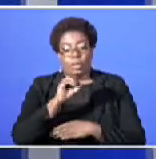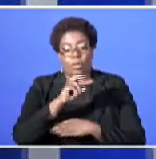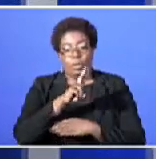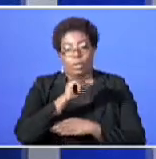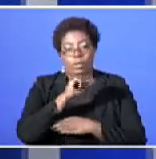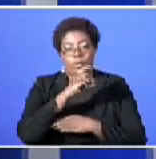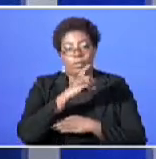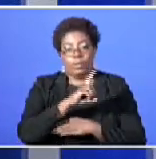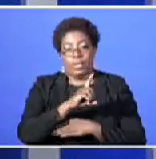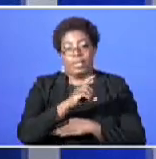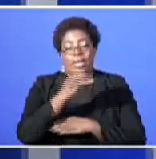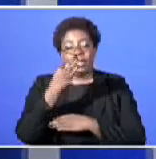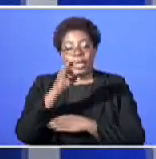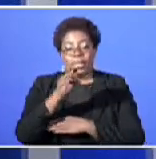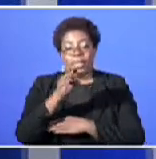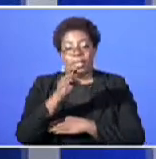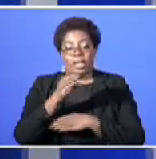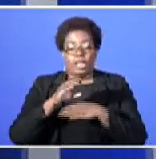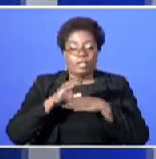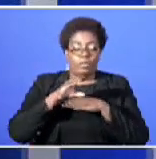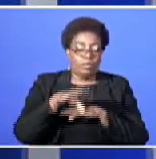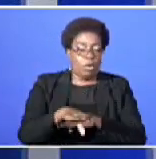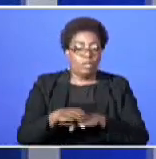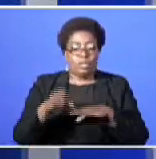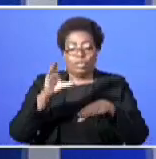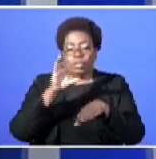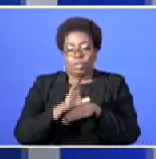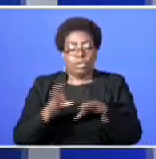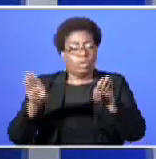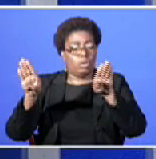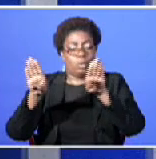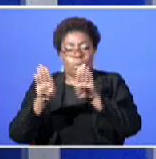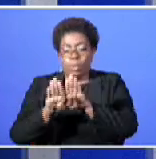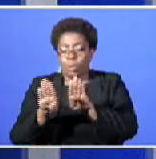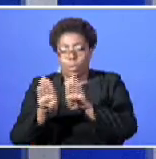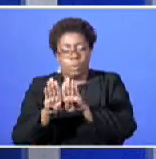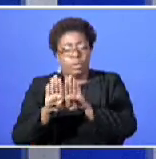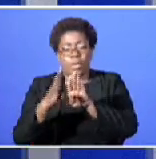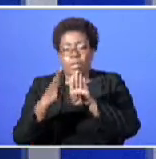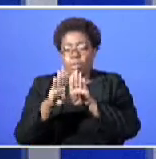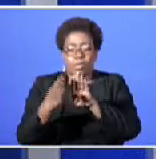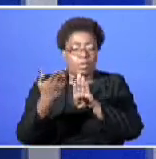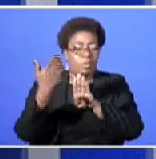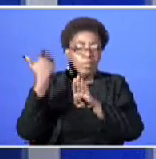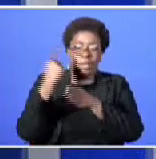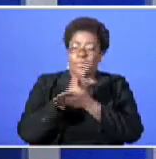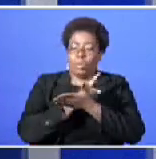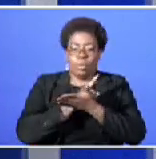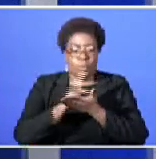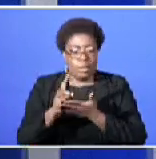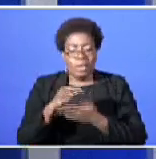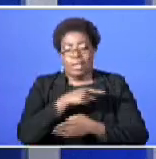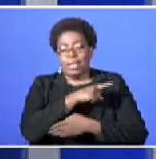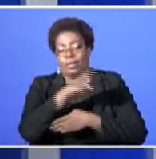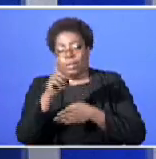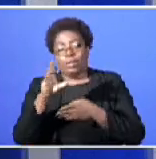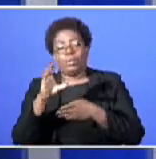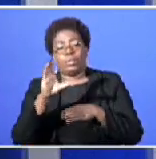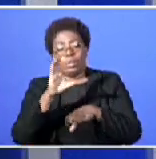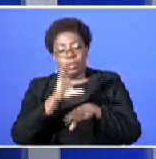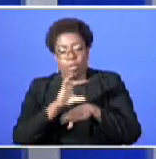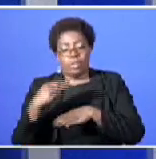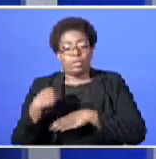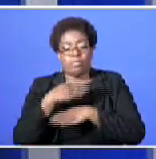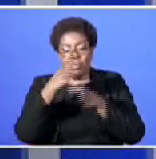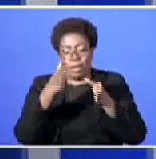COVID-19 forcing churches across the Bahamas to close their doors for the past couple of weeks. For those parishioners still looking to pay your